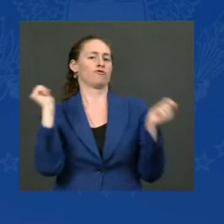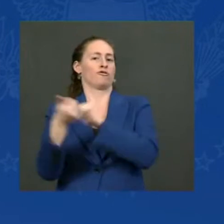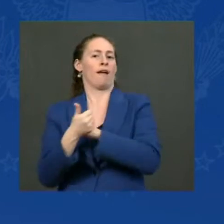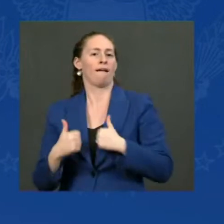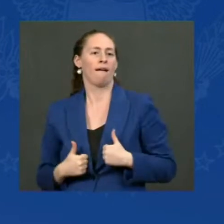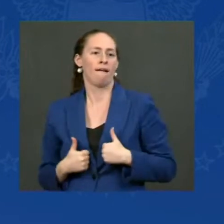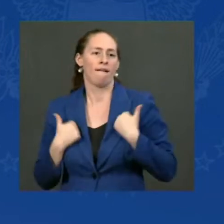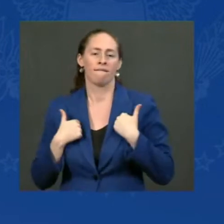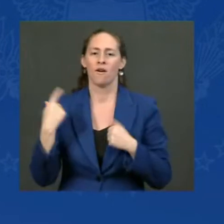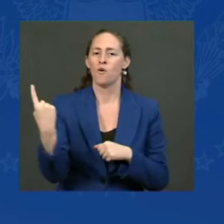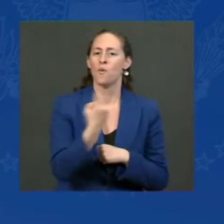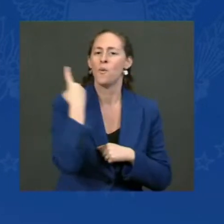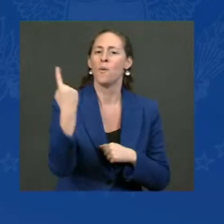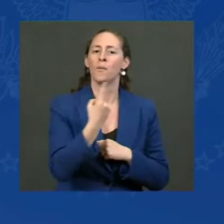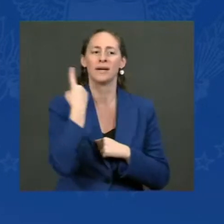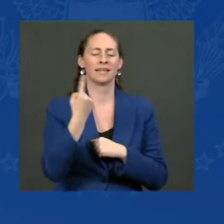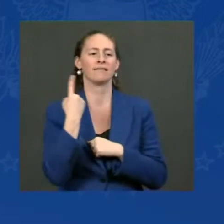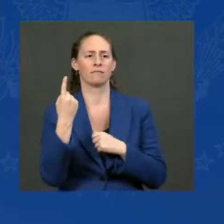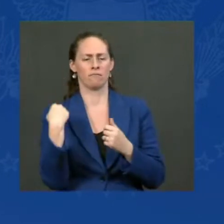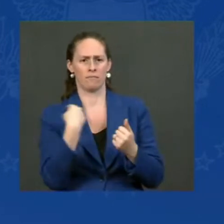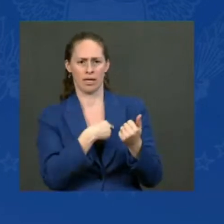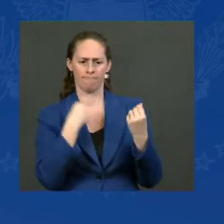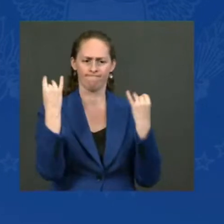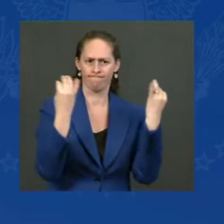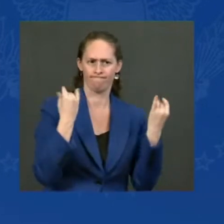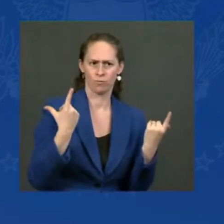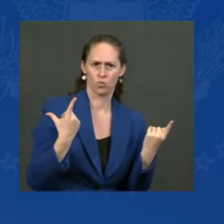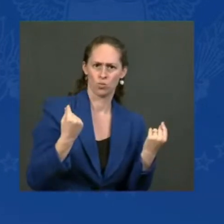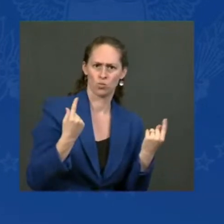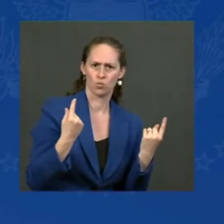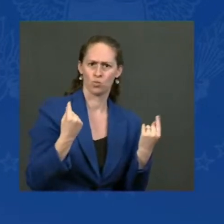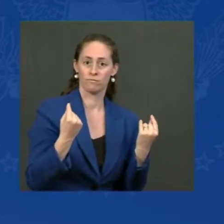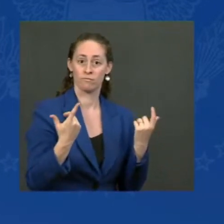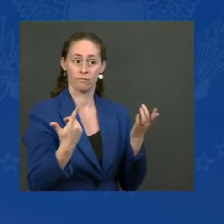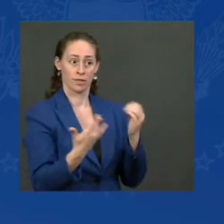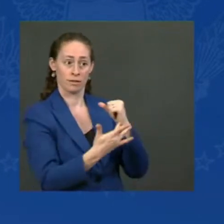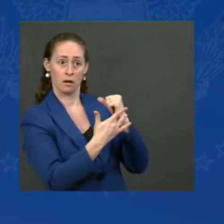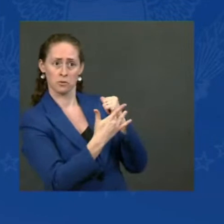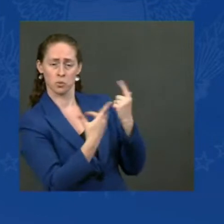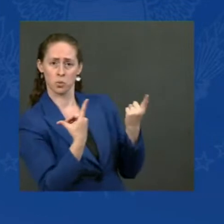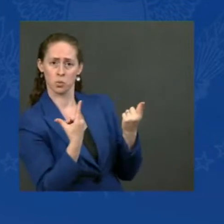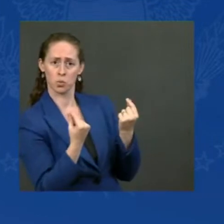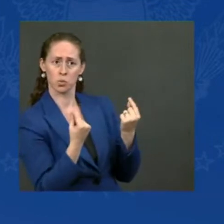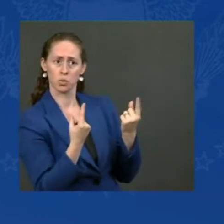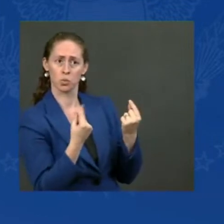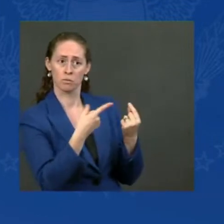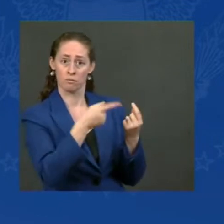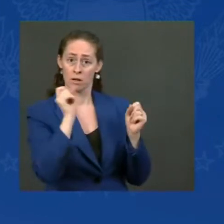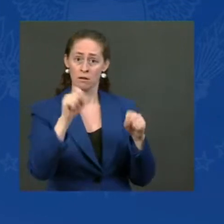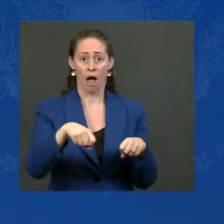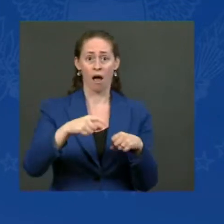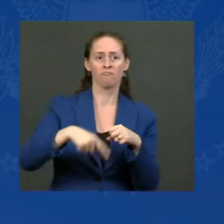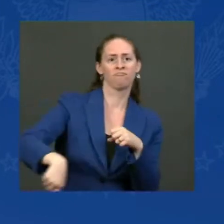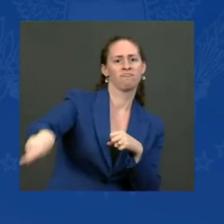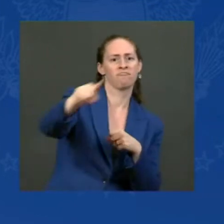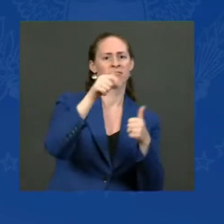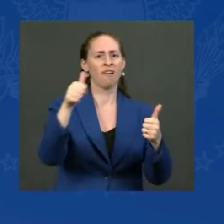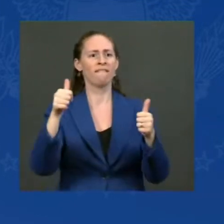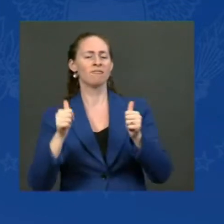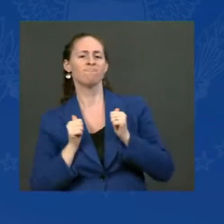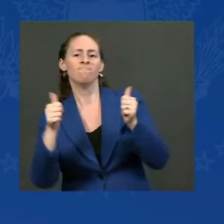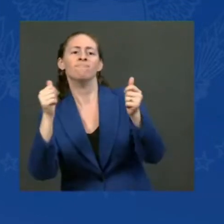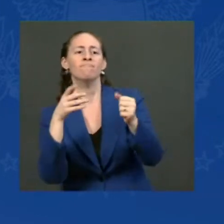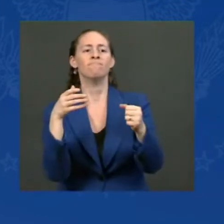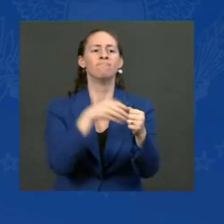of us to determine whether these technologies are a force to empower people or to